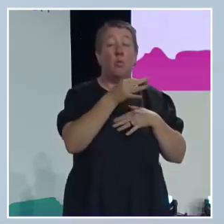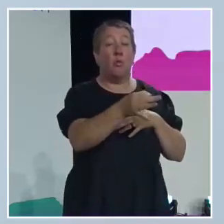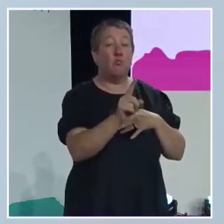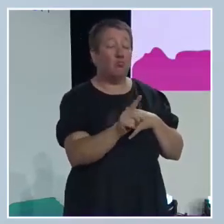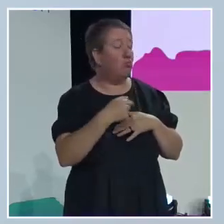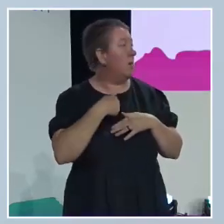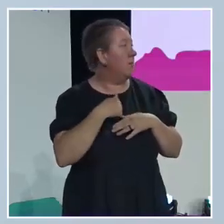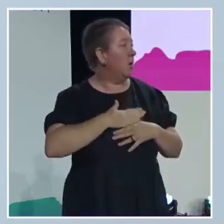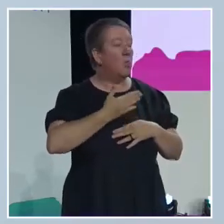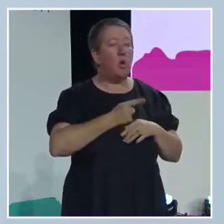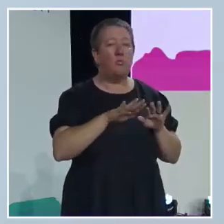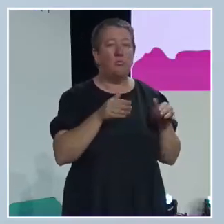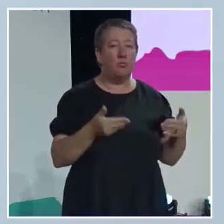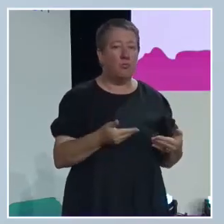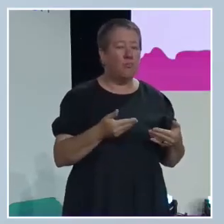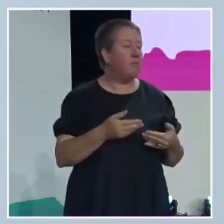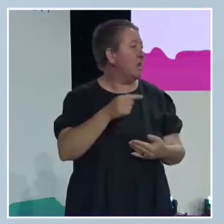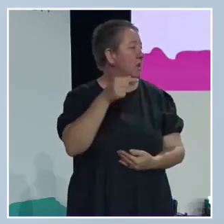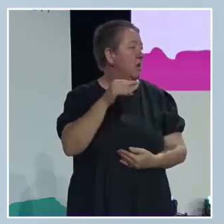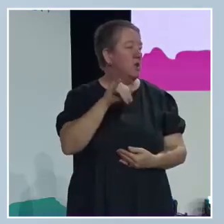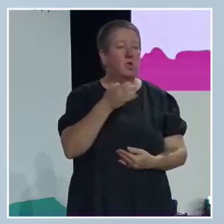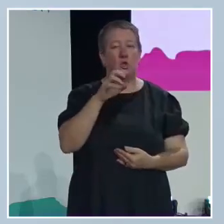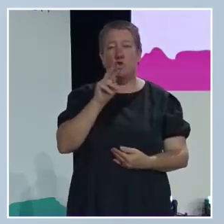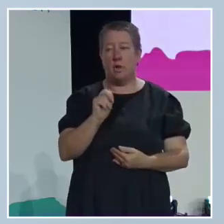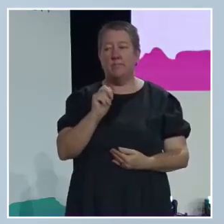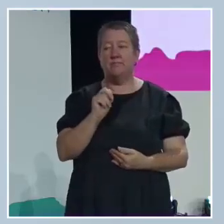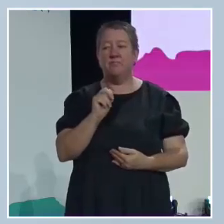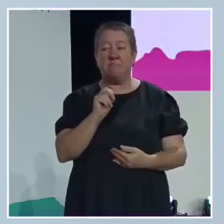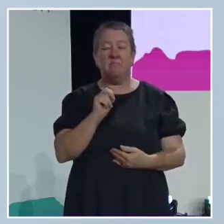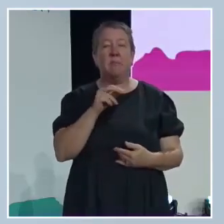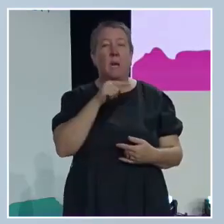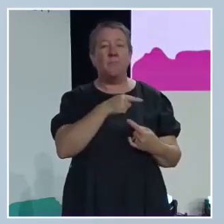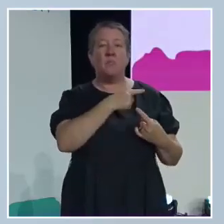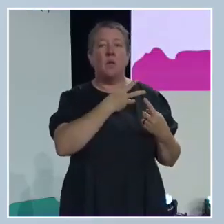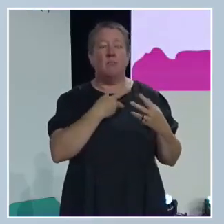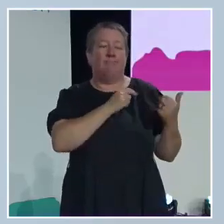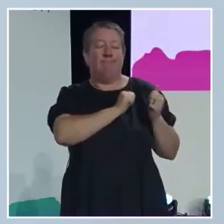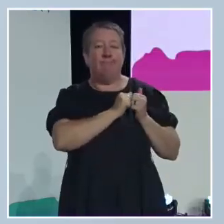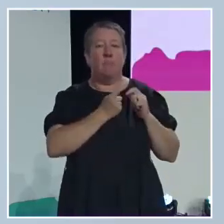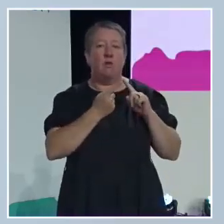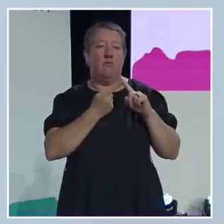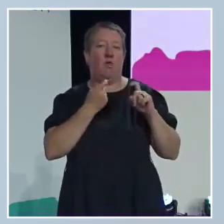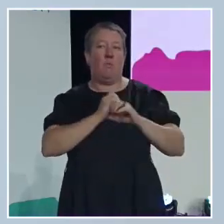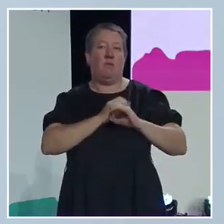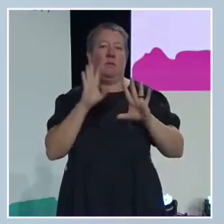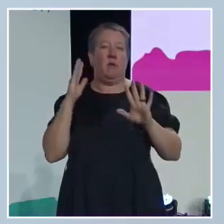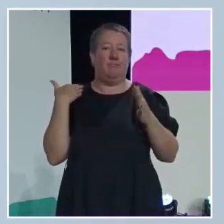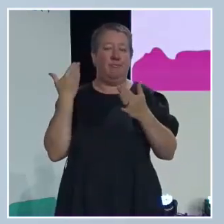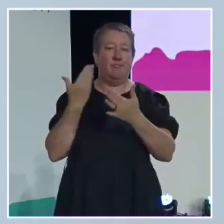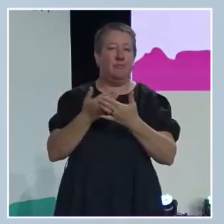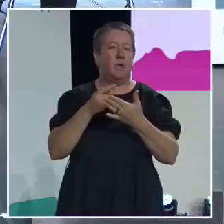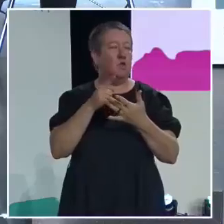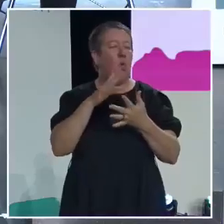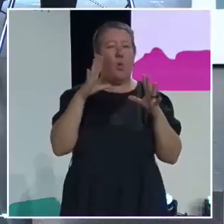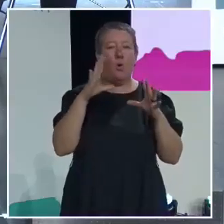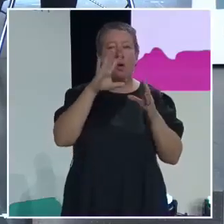like to introduce Jia-Jun Xu, who has been our colleague and partner from the start at FIX. So we worked on this set of